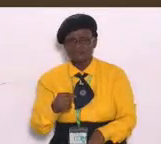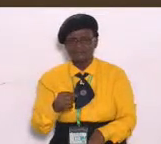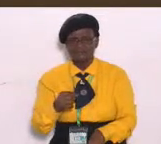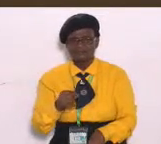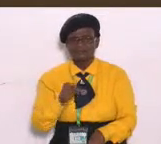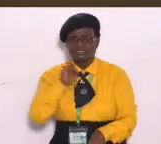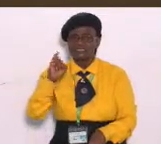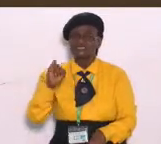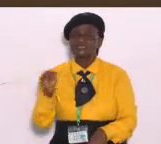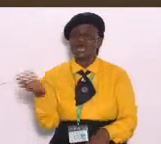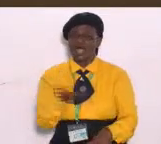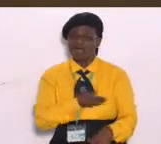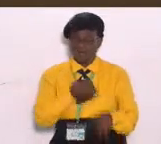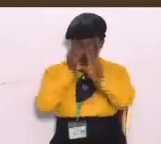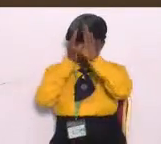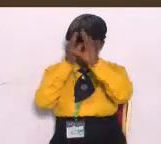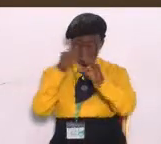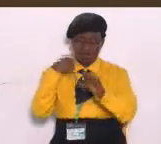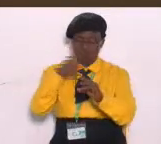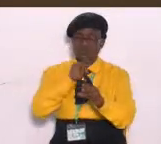Our Father which art in heaven,